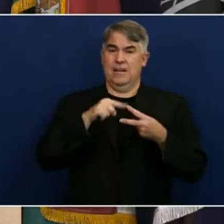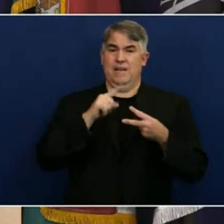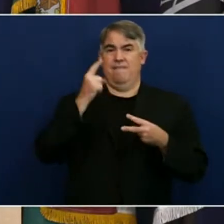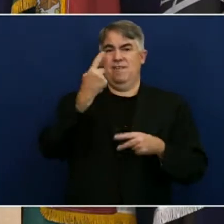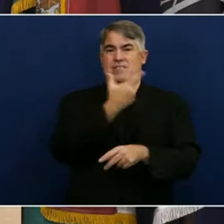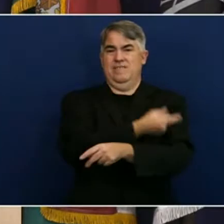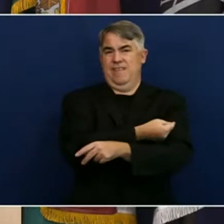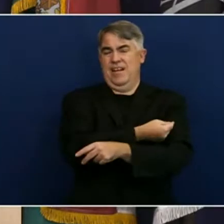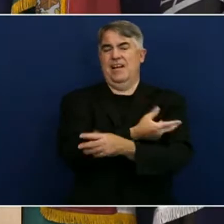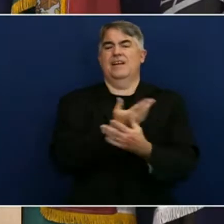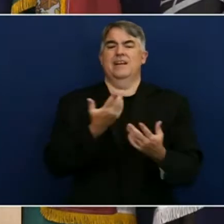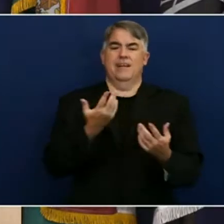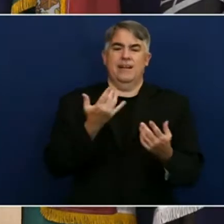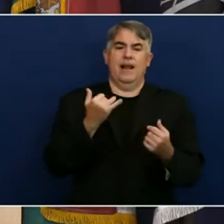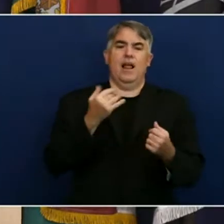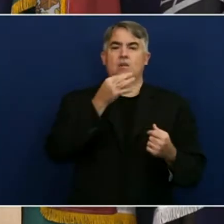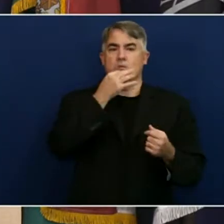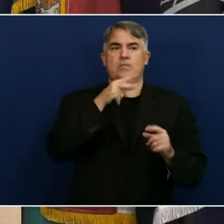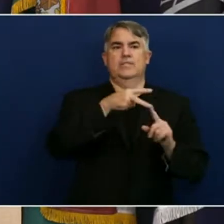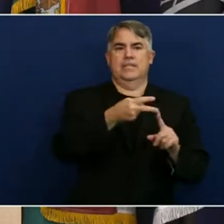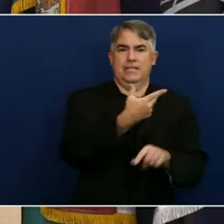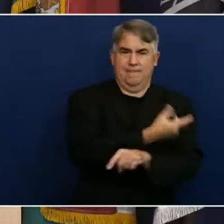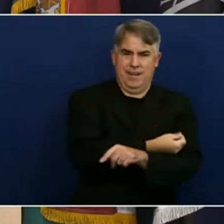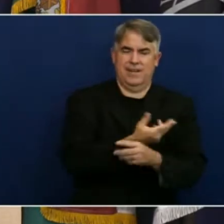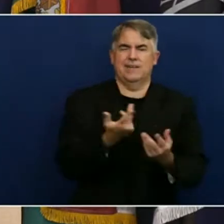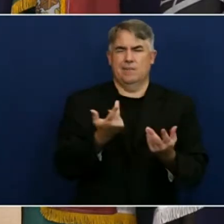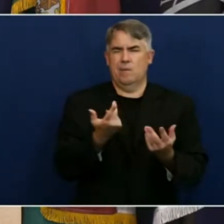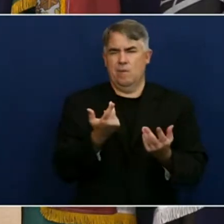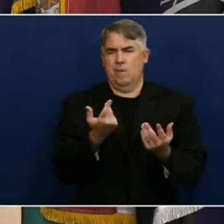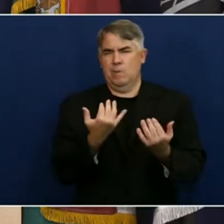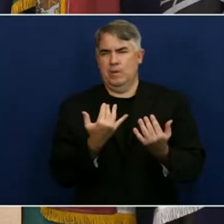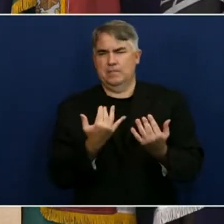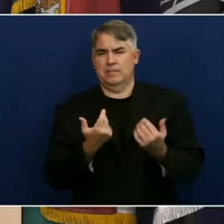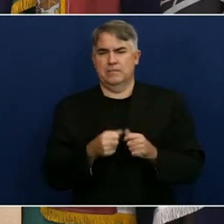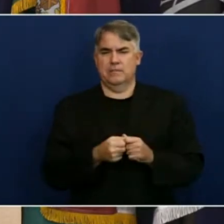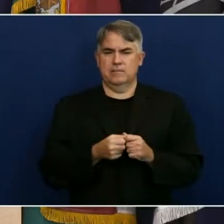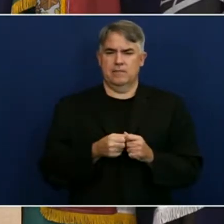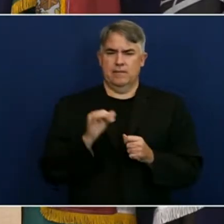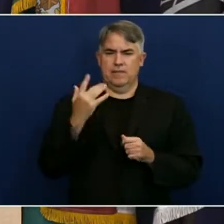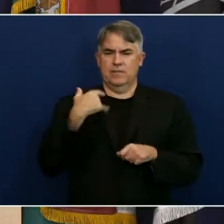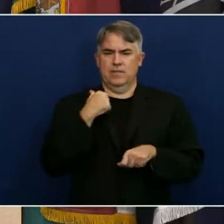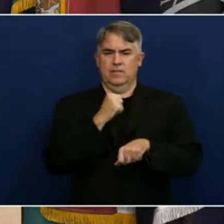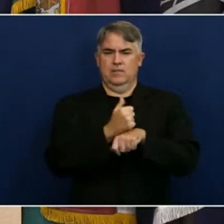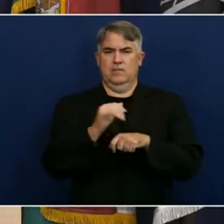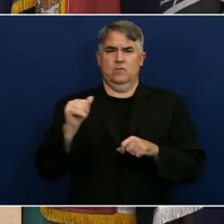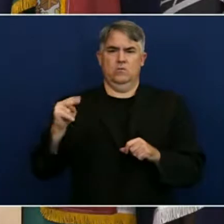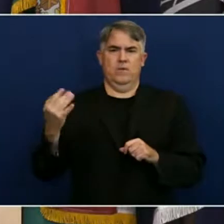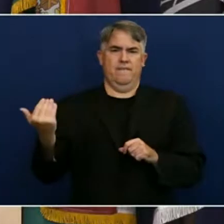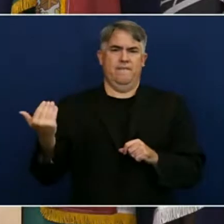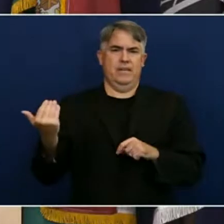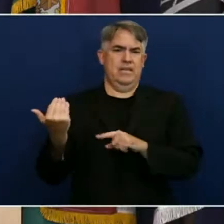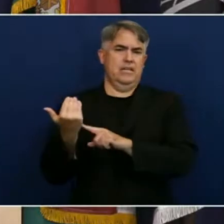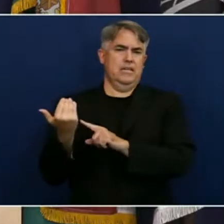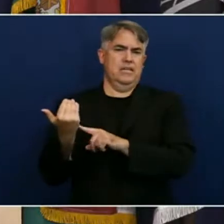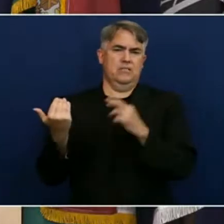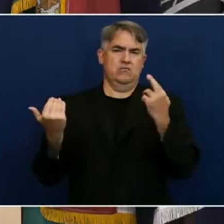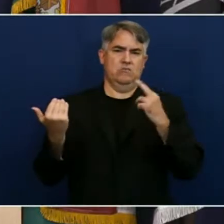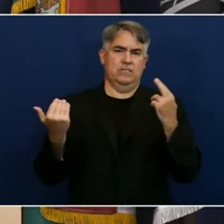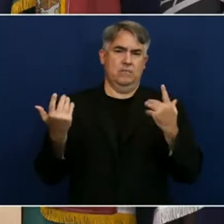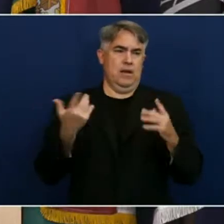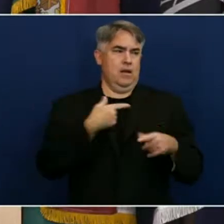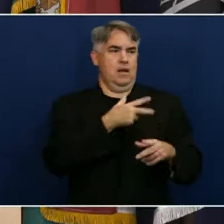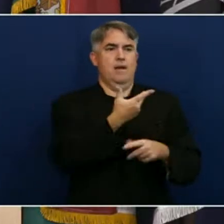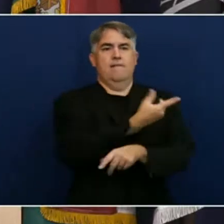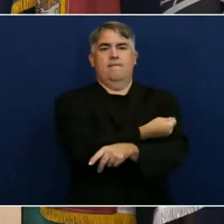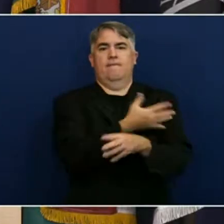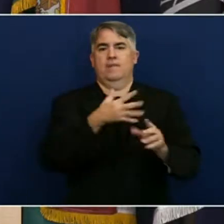second shot. That's why the date of June 15th, I think, was selected, because that was the point at which we feel everyone will have